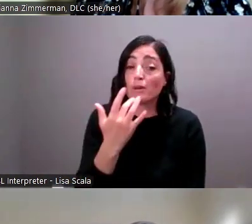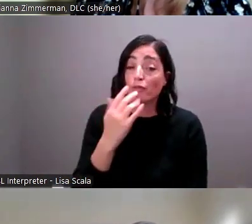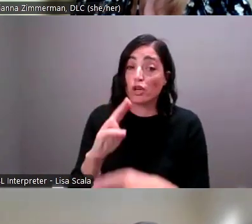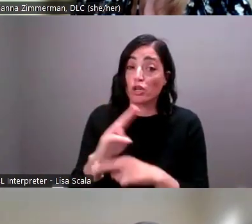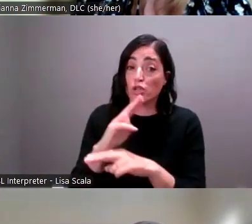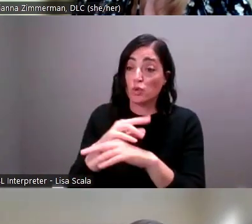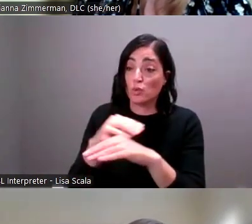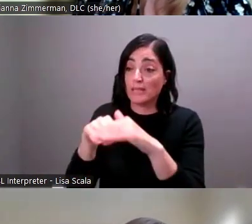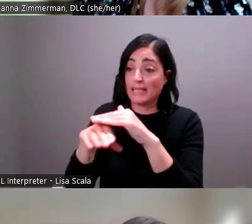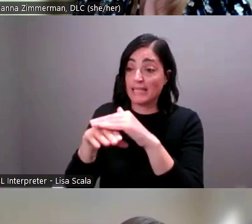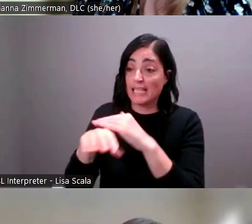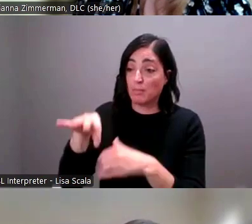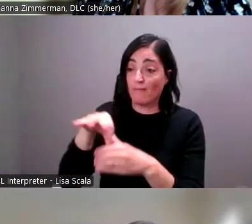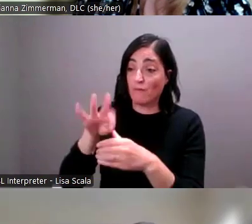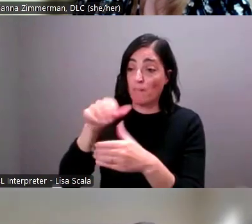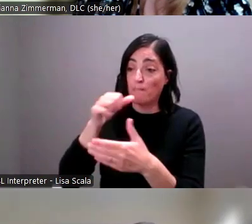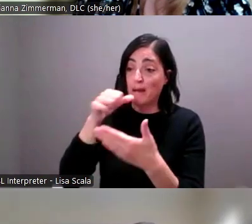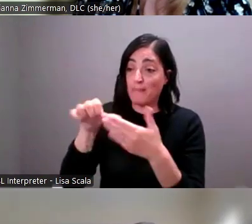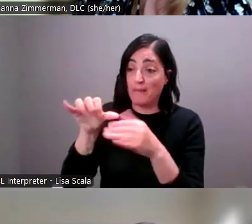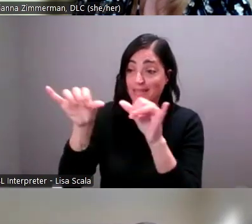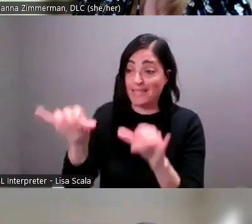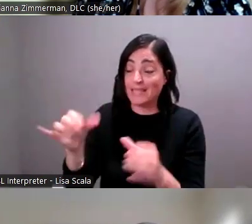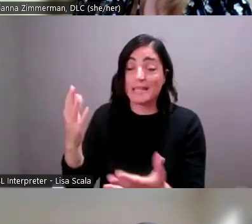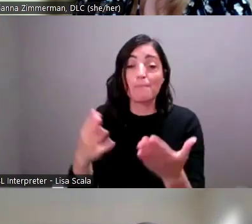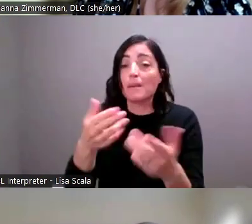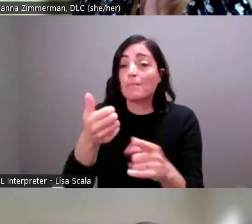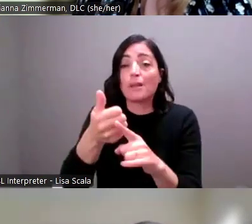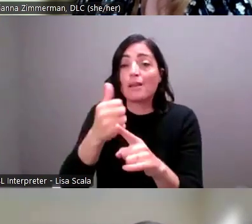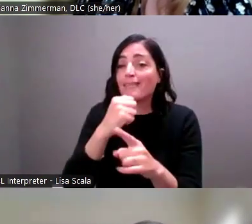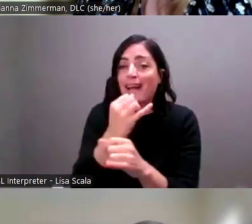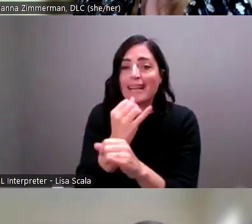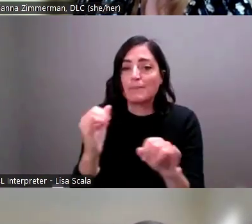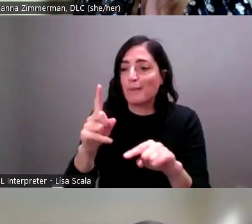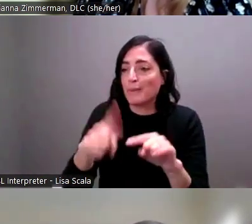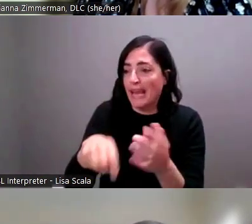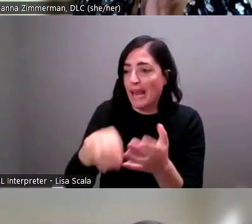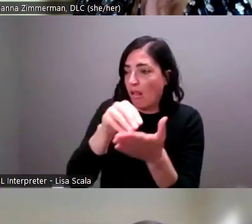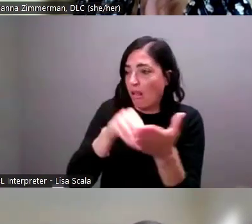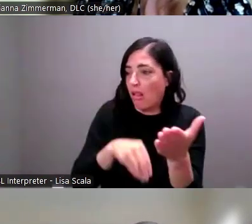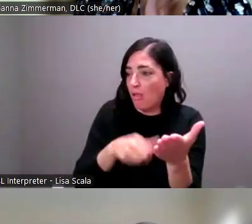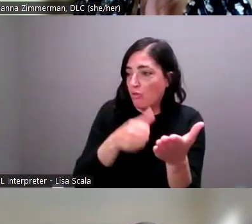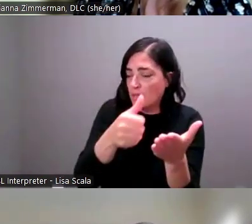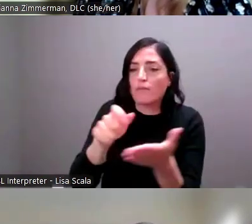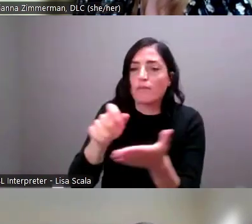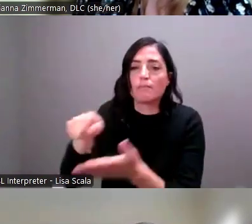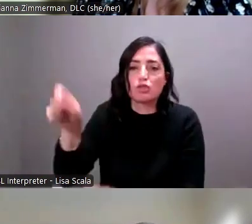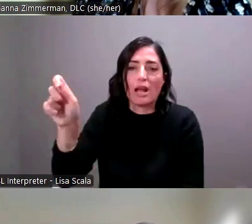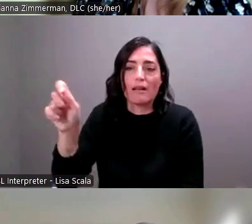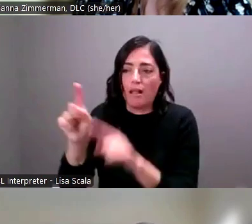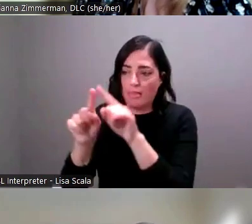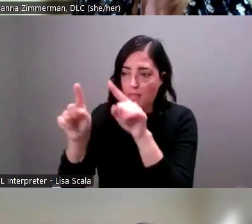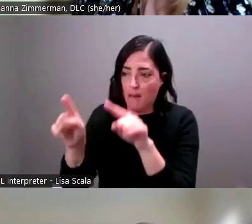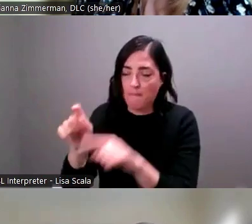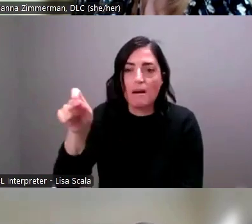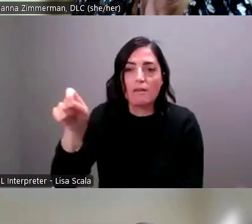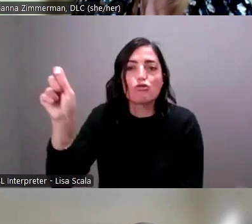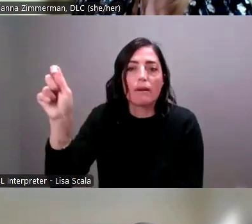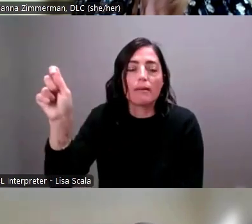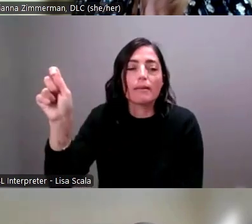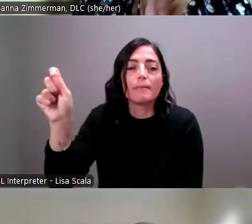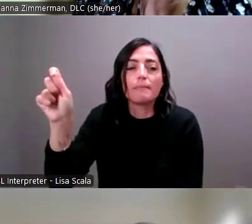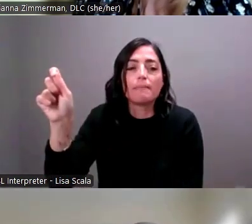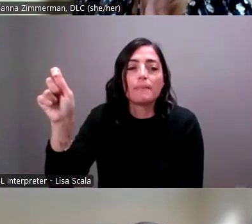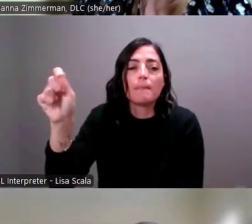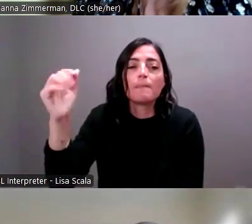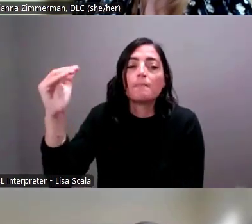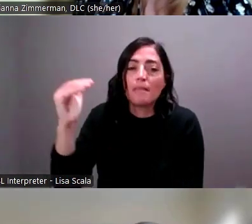vote by mail system because you're not independently able to mark a paper ballot, you would mark that box. And